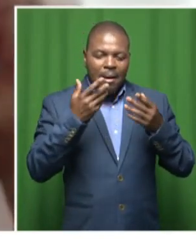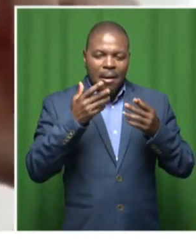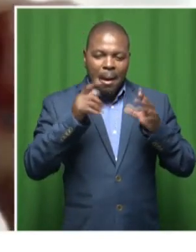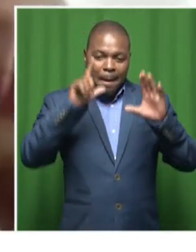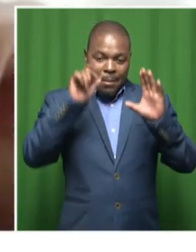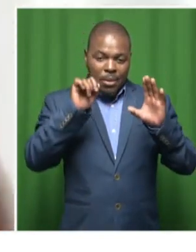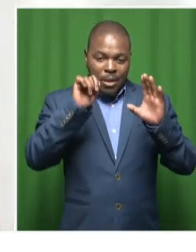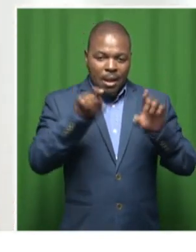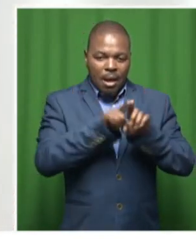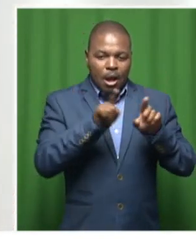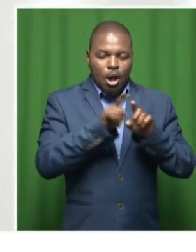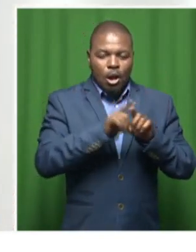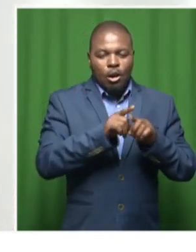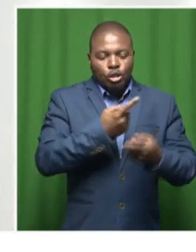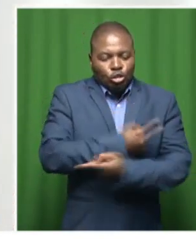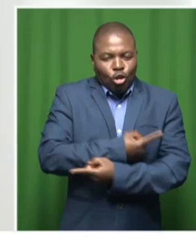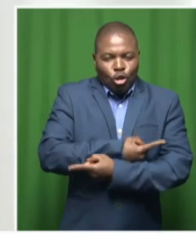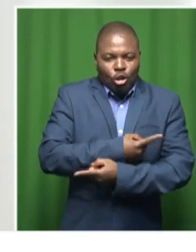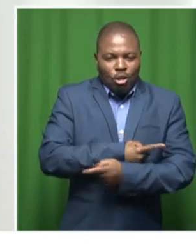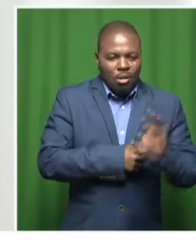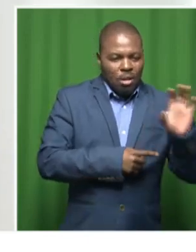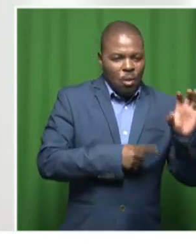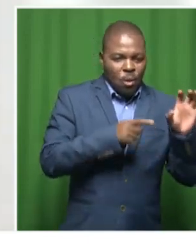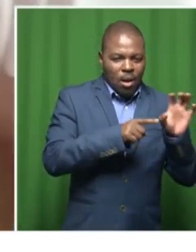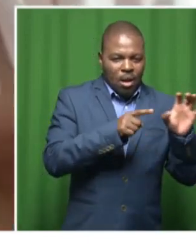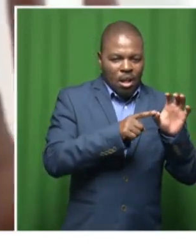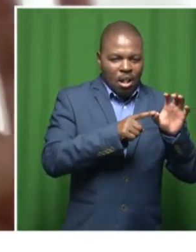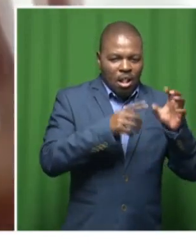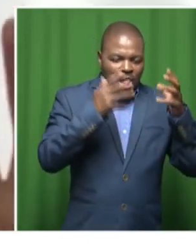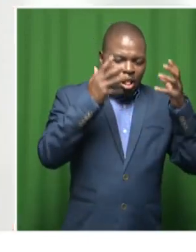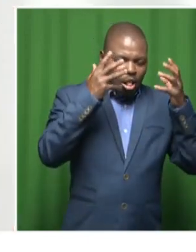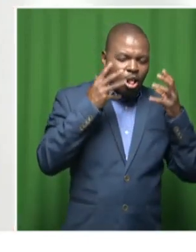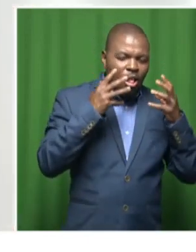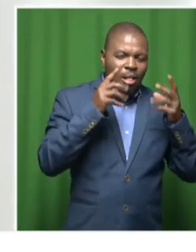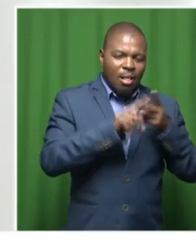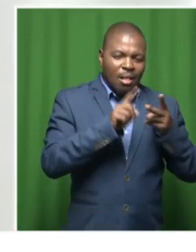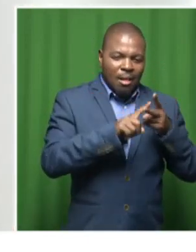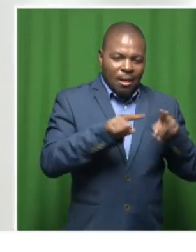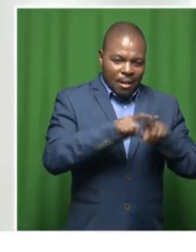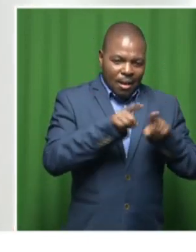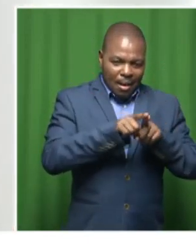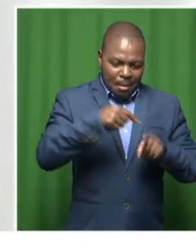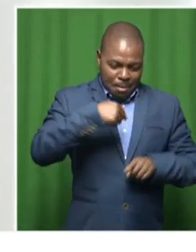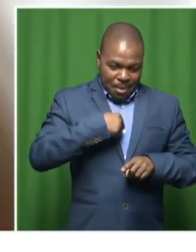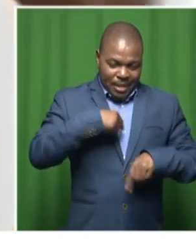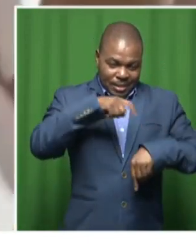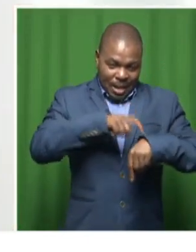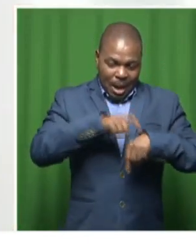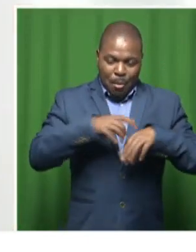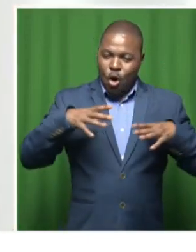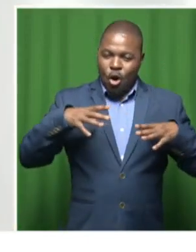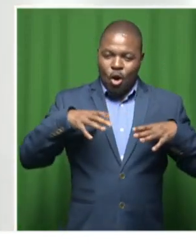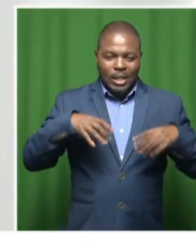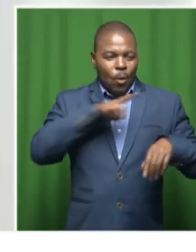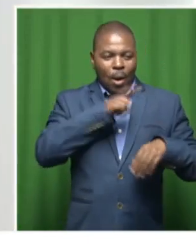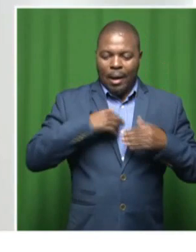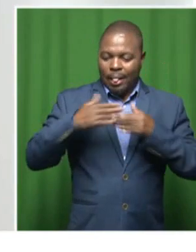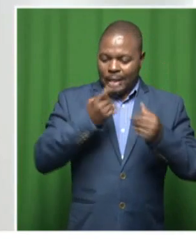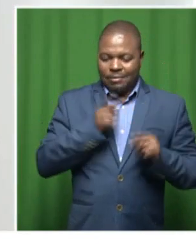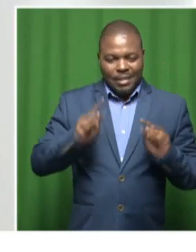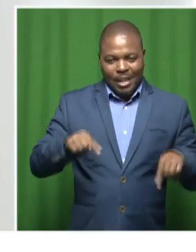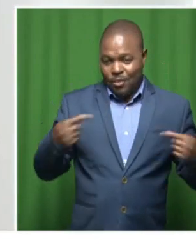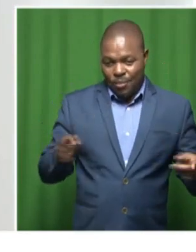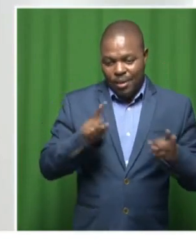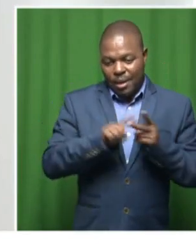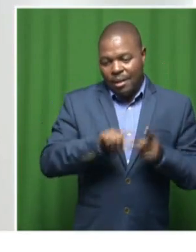of 2 Barbie dolls, and the one is basically this melted, disheveled Barbie, and that's basically me during the holidays because I have no time to take care of myself. And